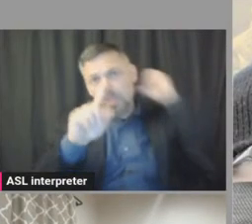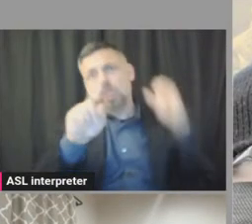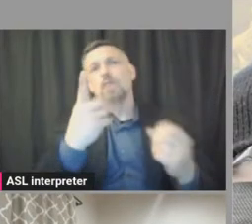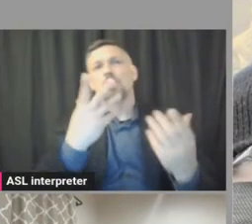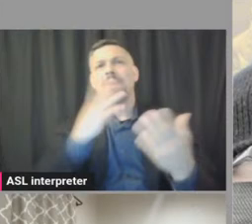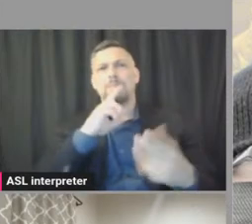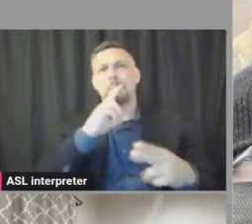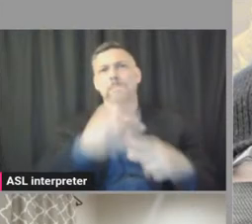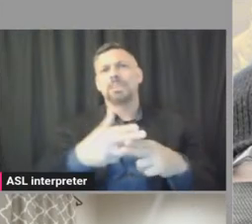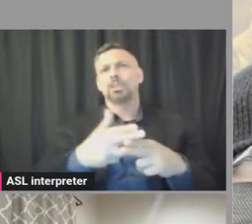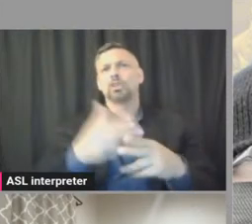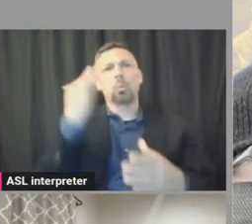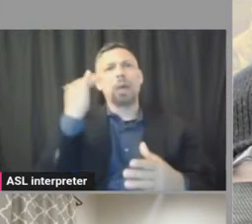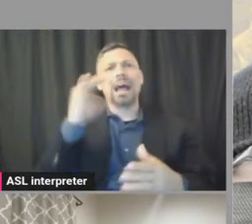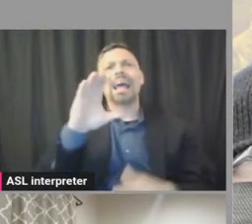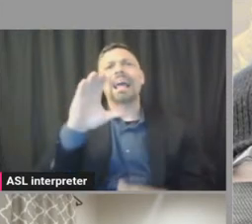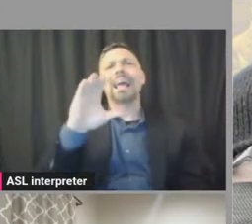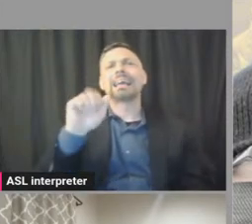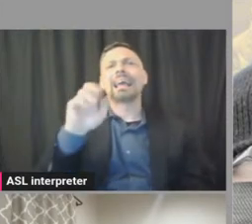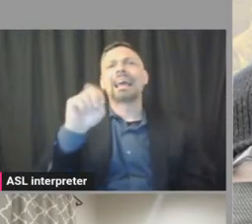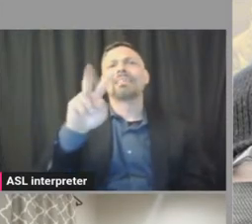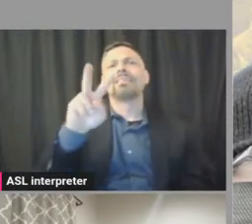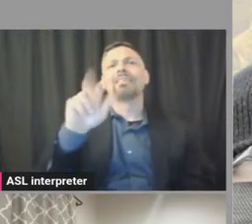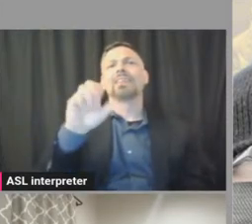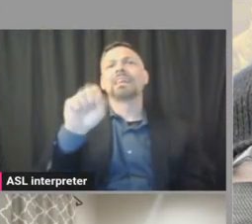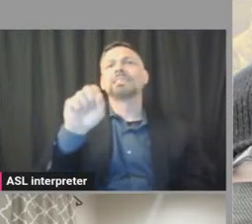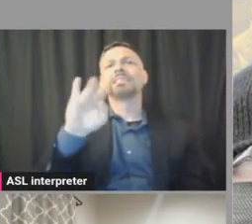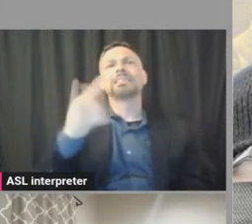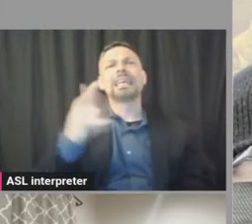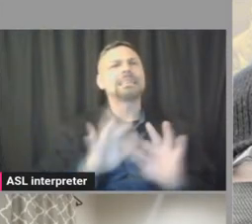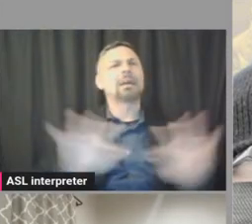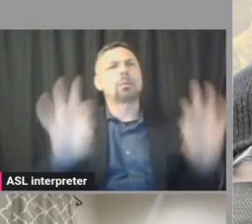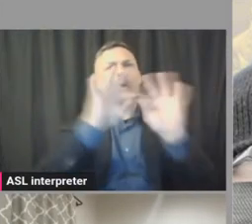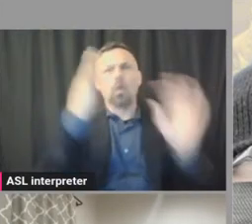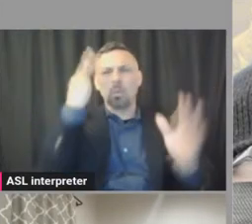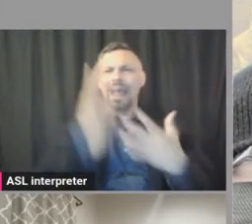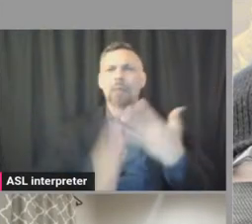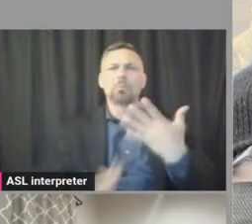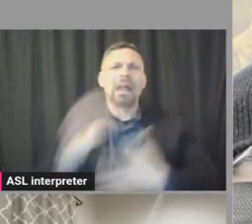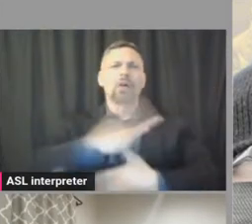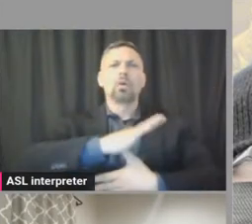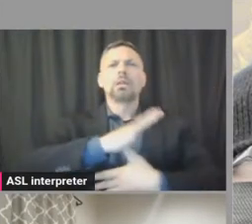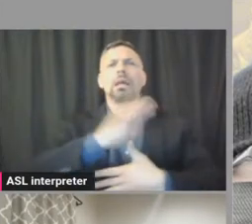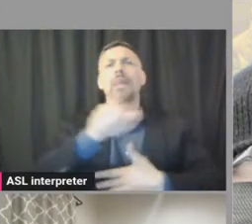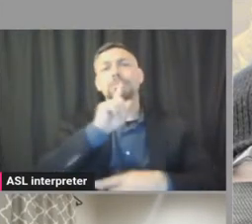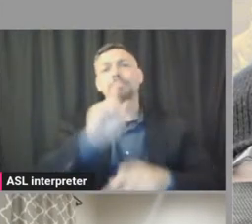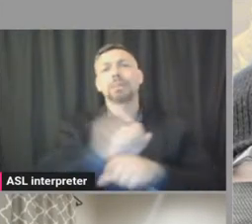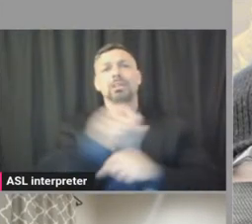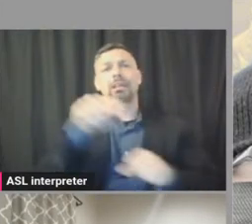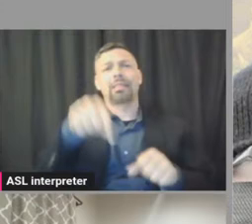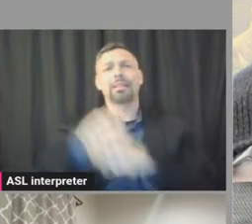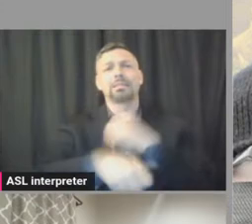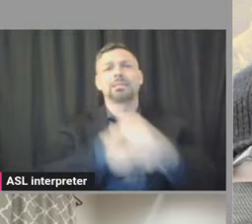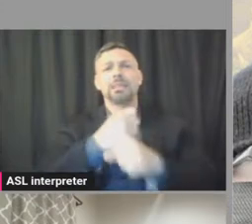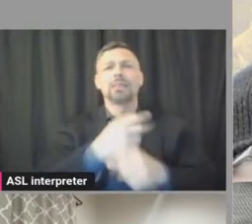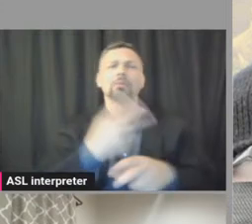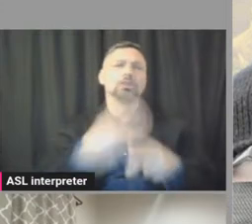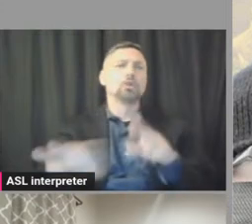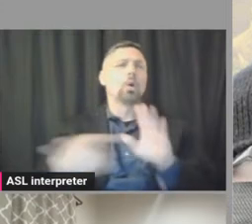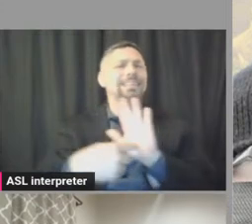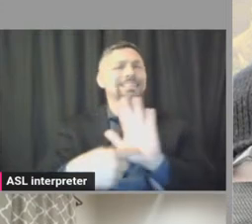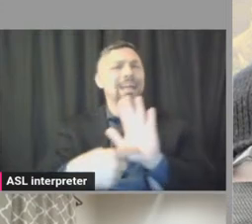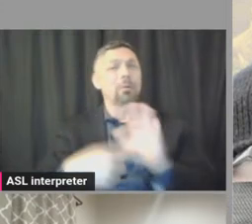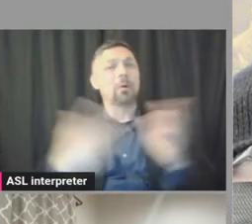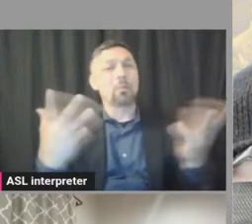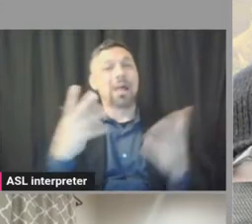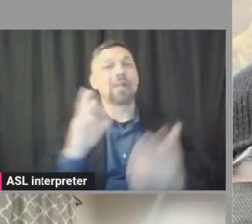why canvassing is so important and why we've decided to prioritize that, especially in this year. And I'm just going to give a short example of